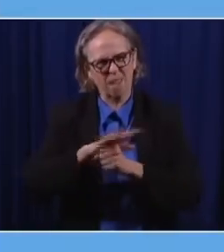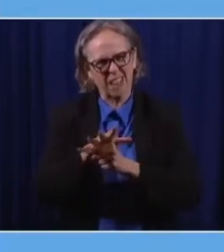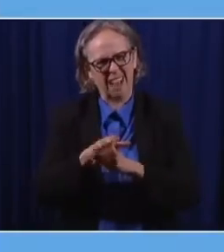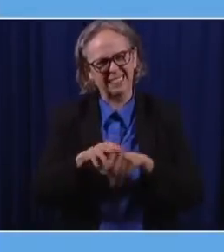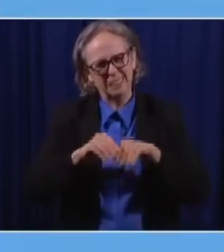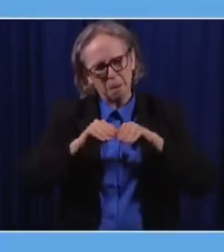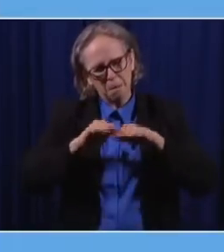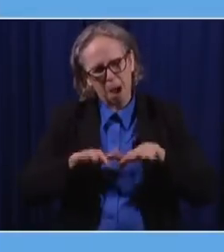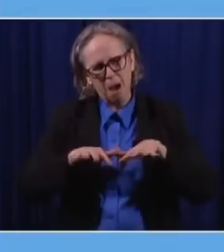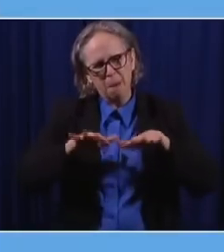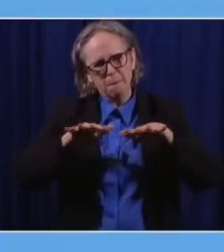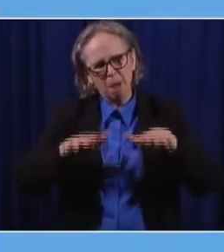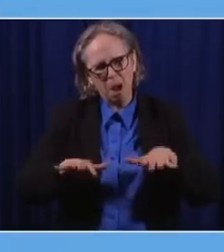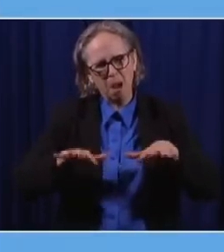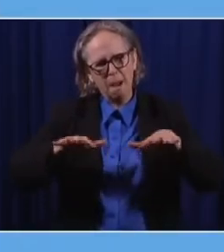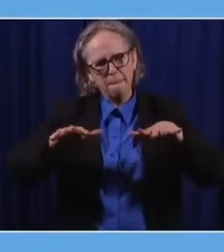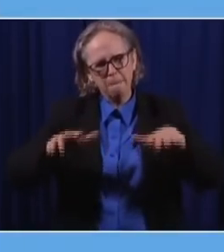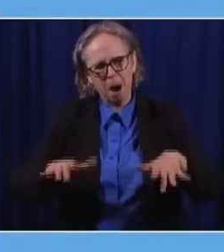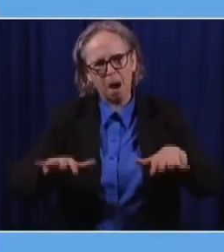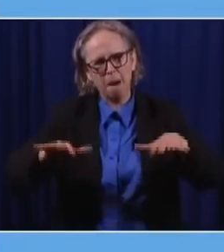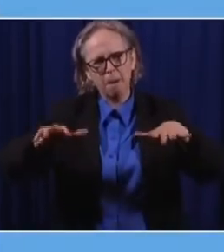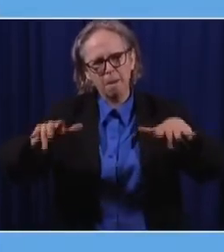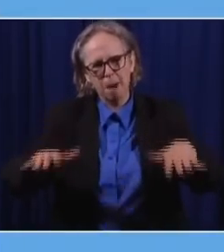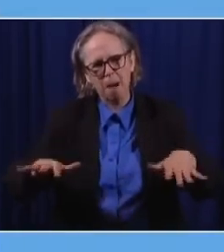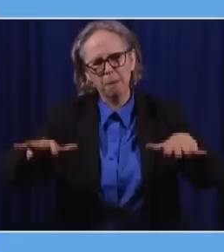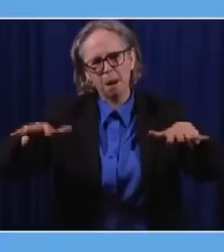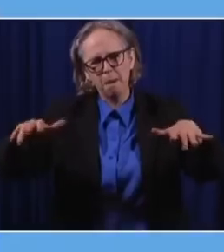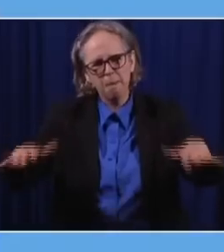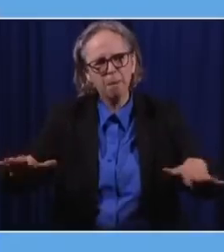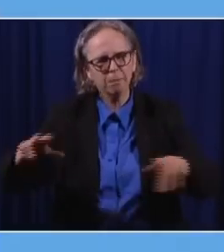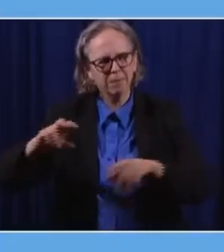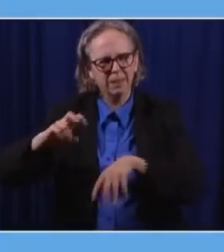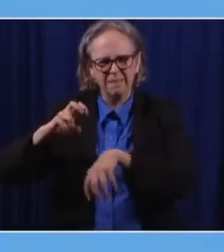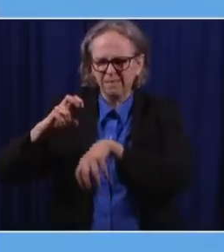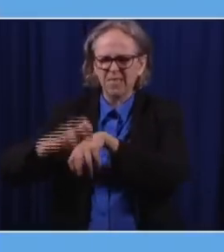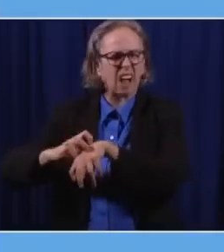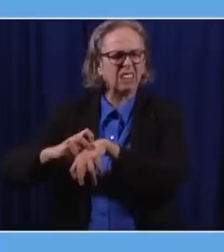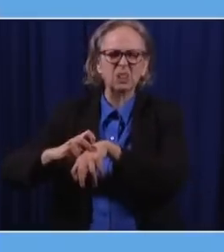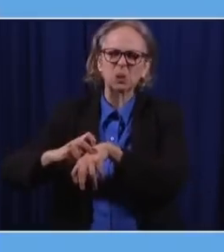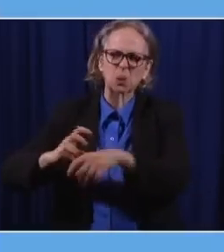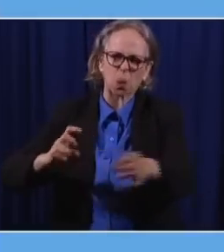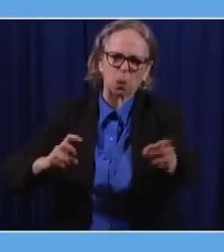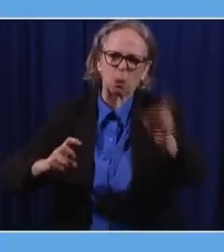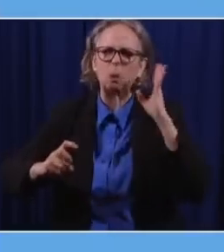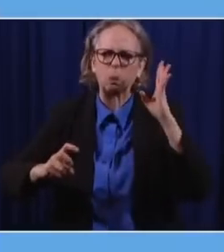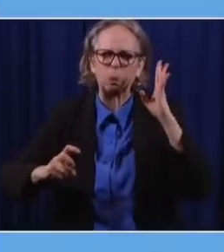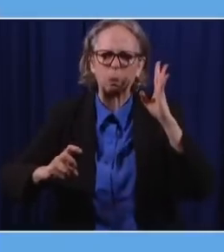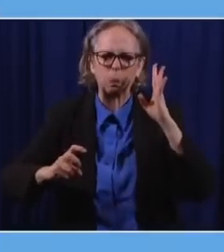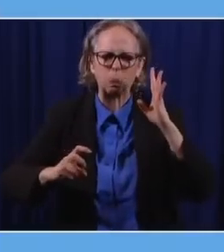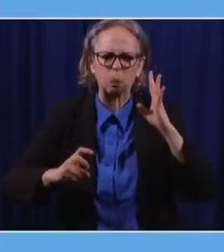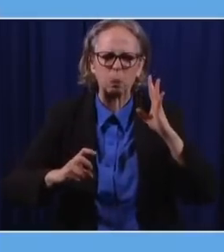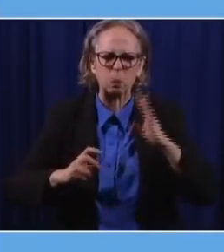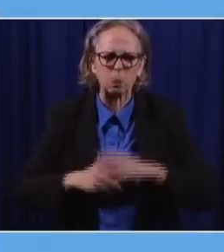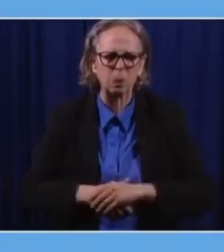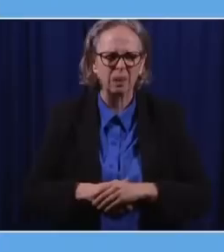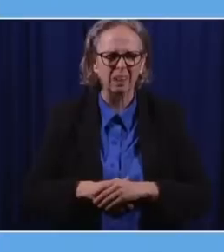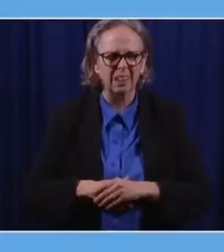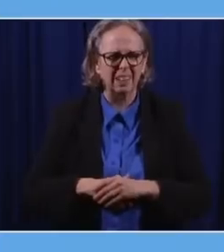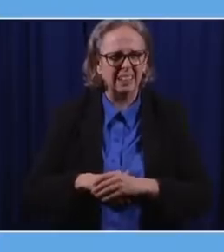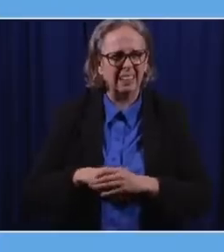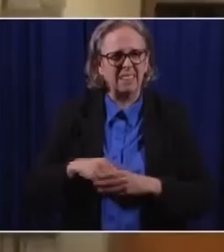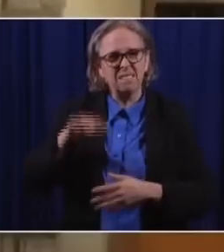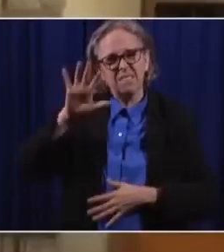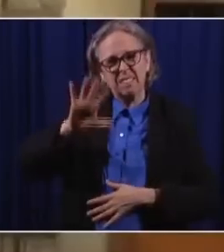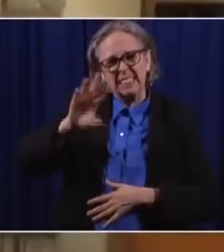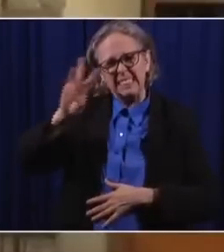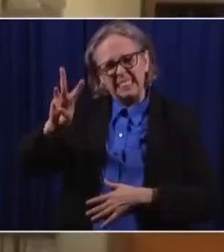virus continues to spread throughout all regions of the state. Today we have 56 red counties, the highest number